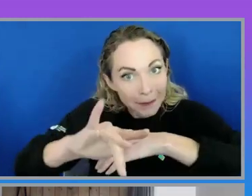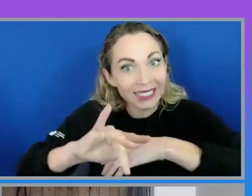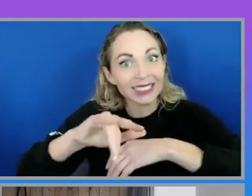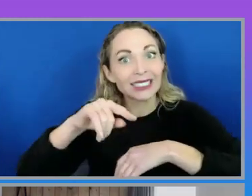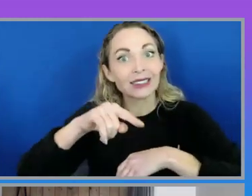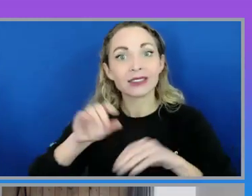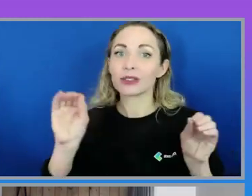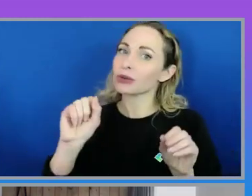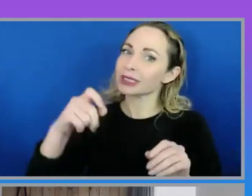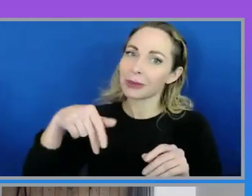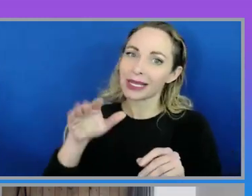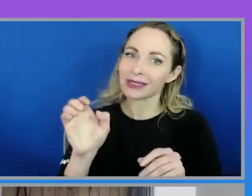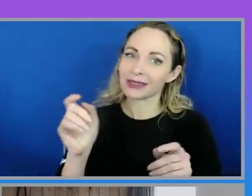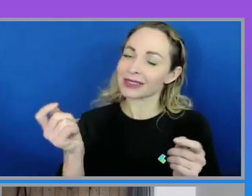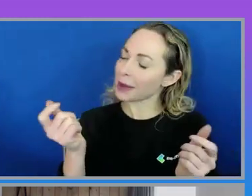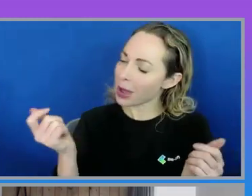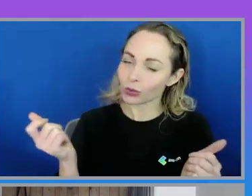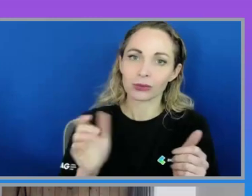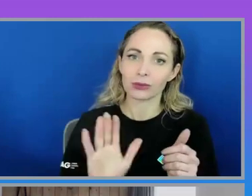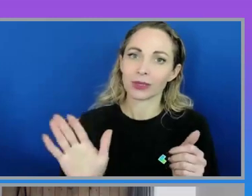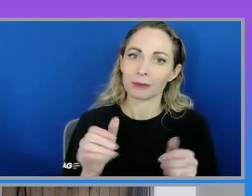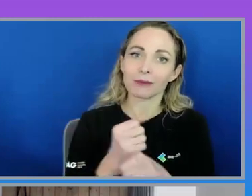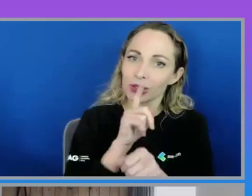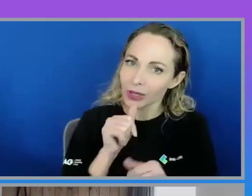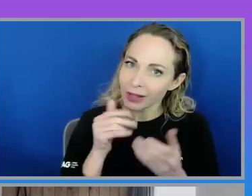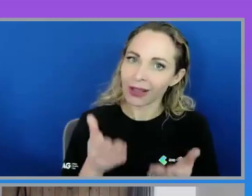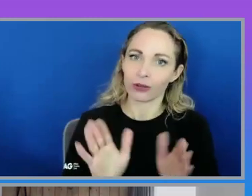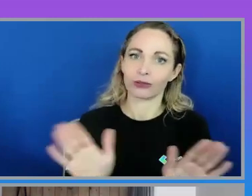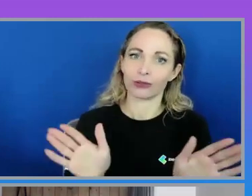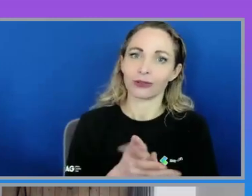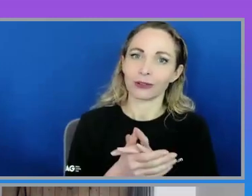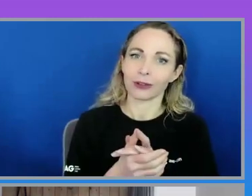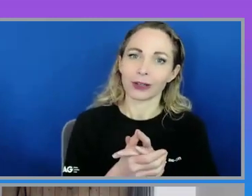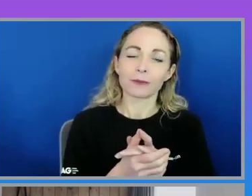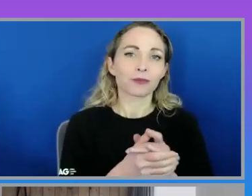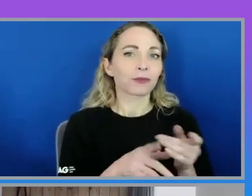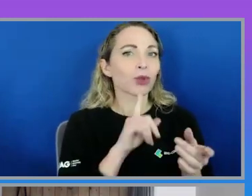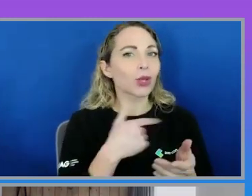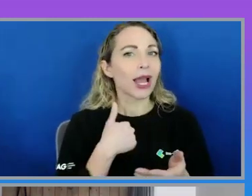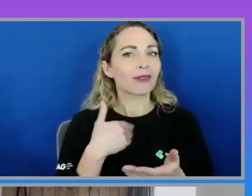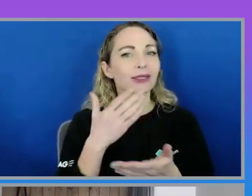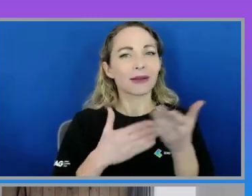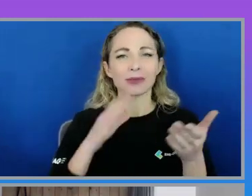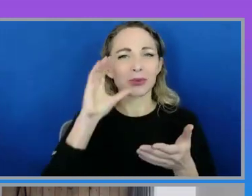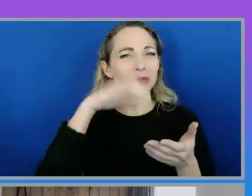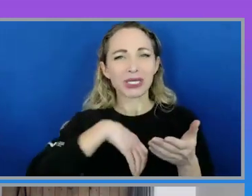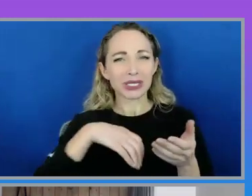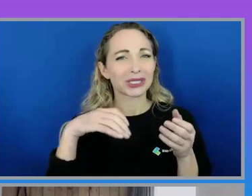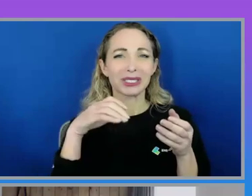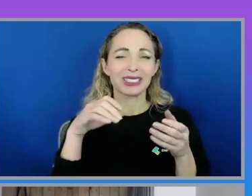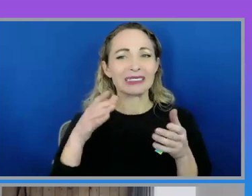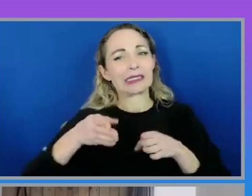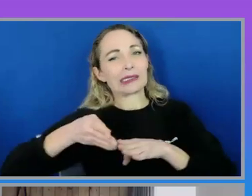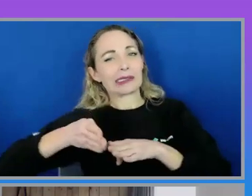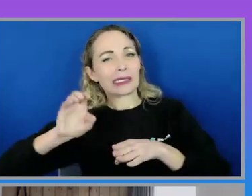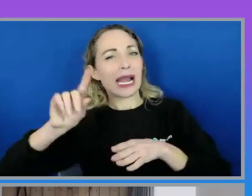No spaces. Take them out. Make sure they're not there. There's some really weird edge cases to this one,